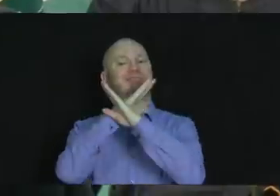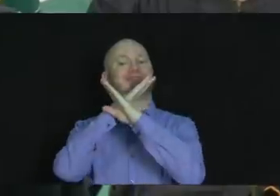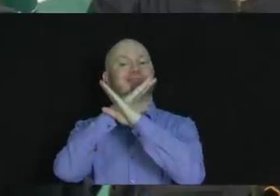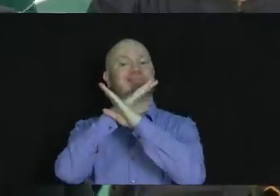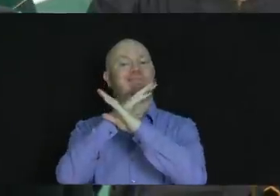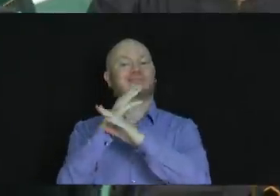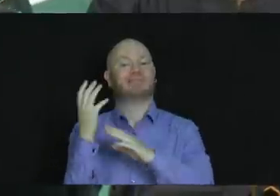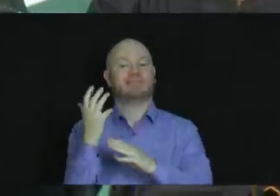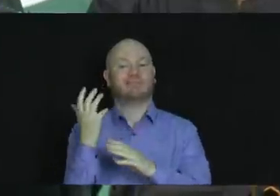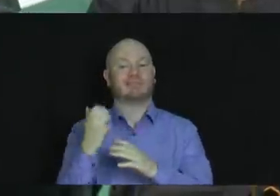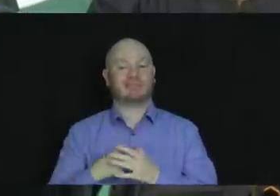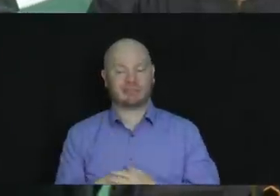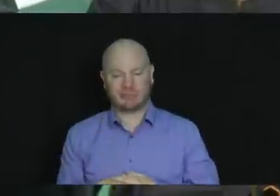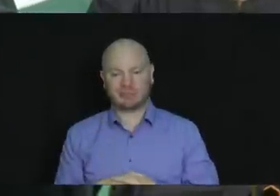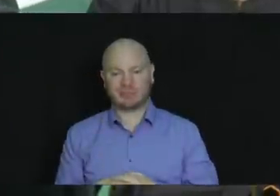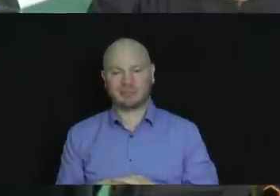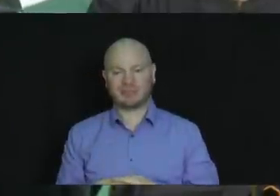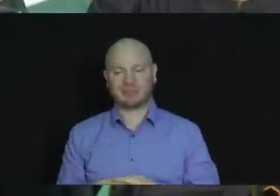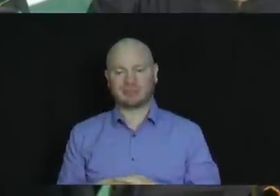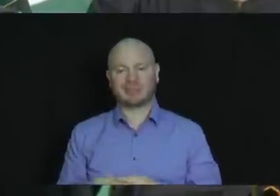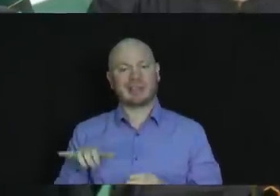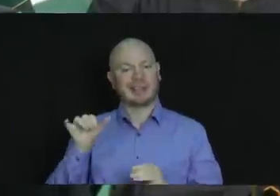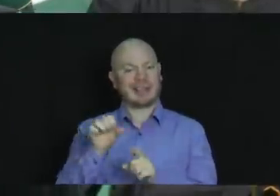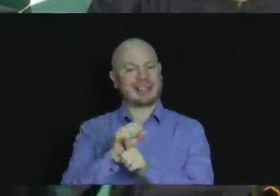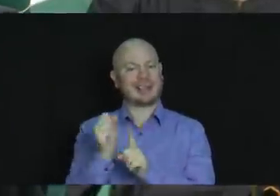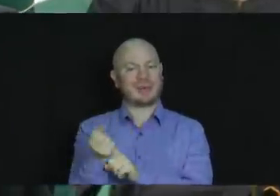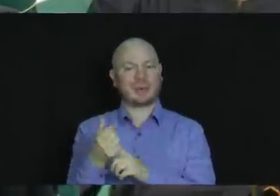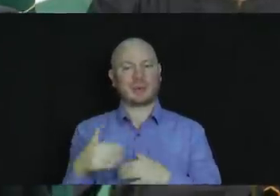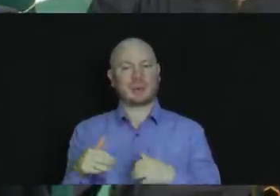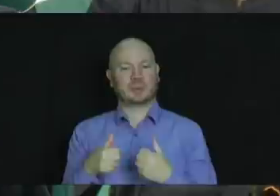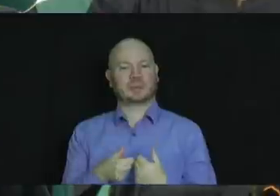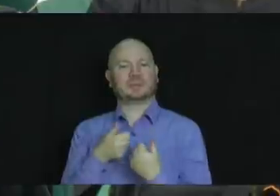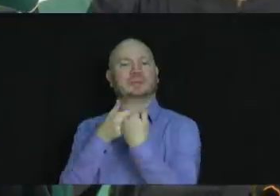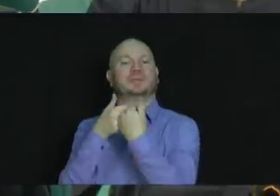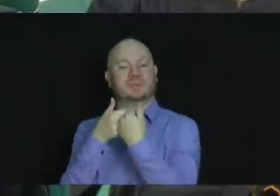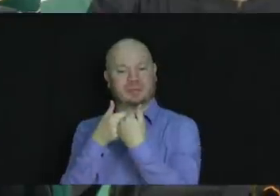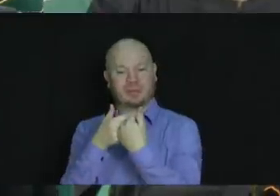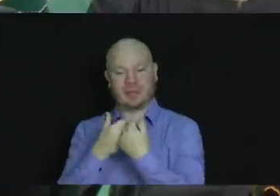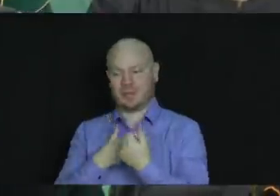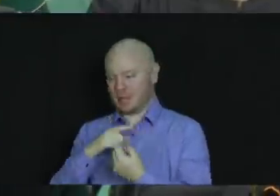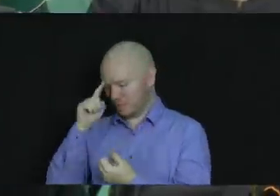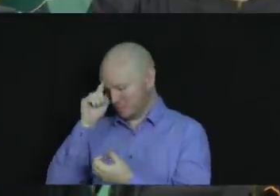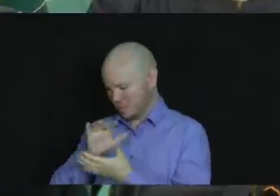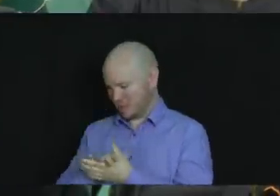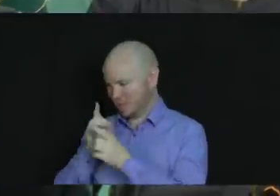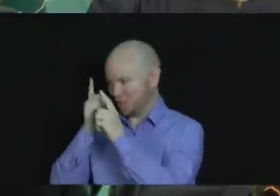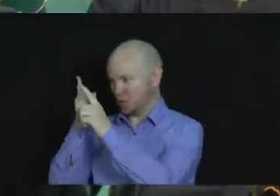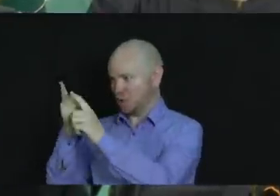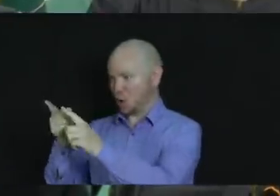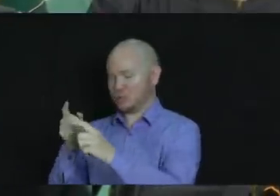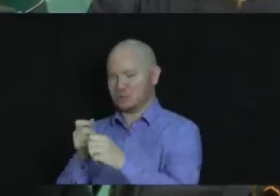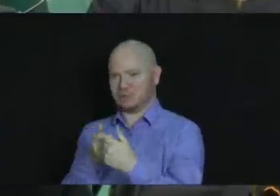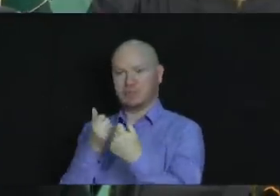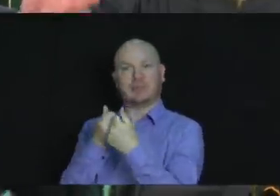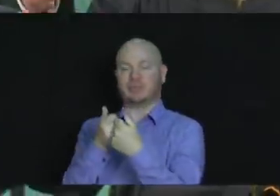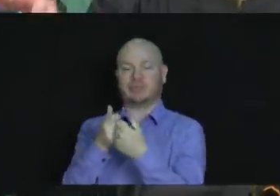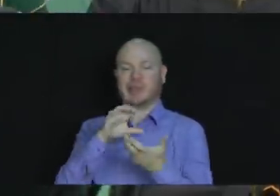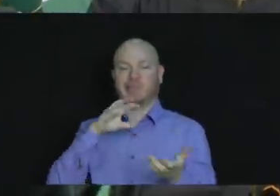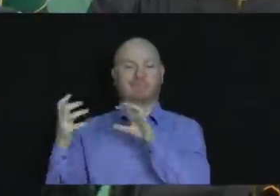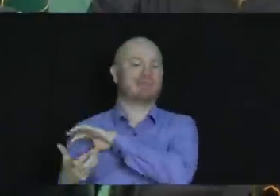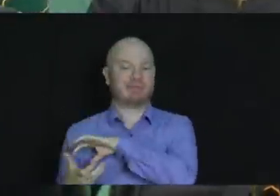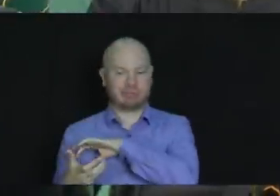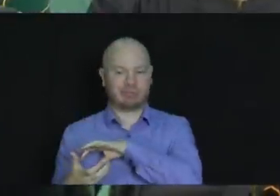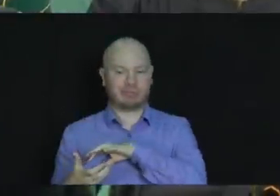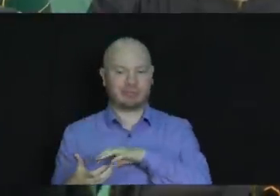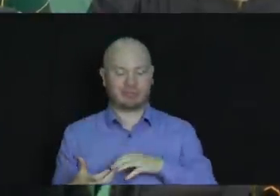and circumstances can challenge our skills, our beliefs, or our goals. In fact, you